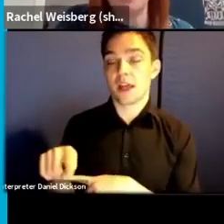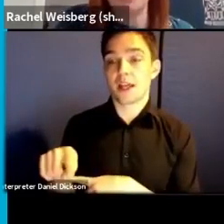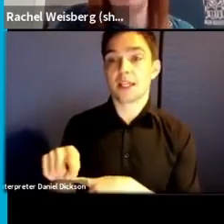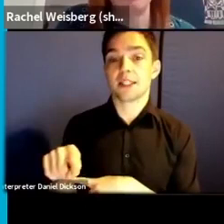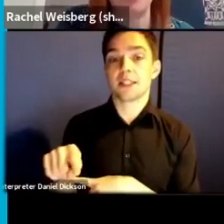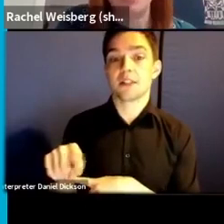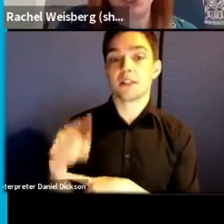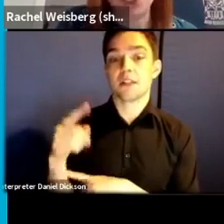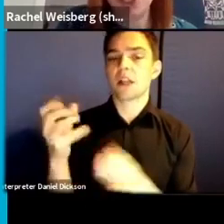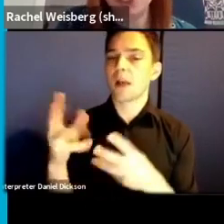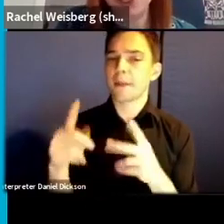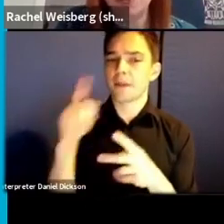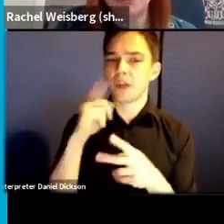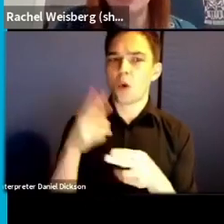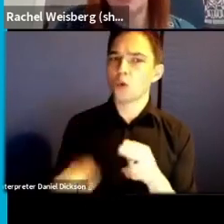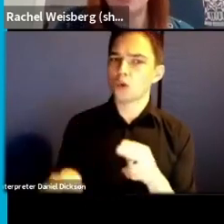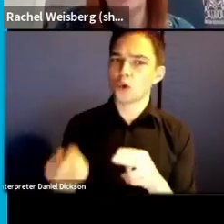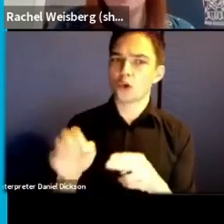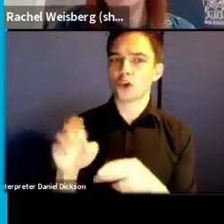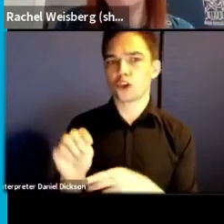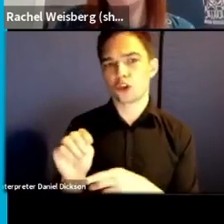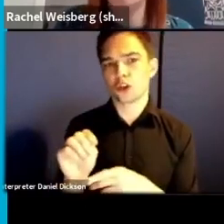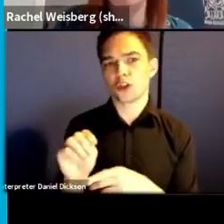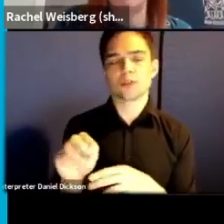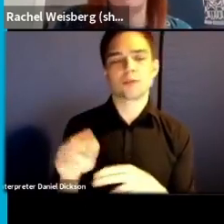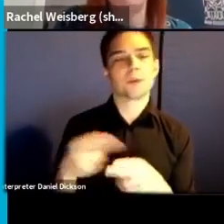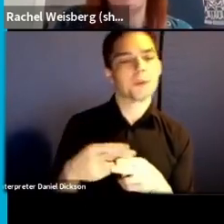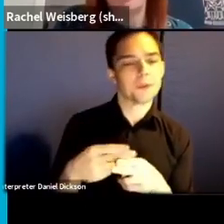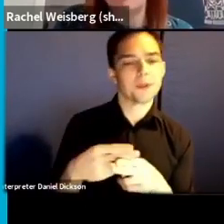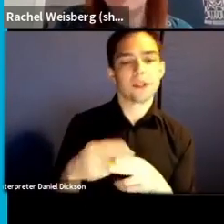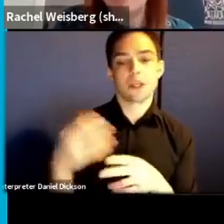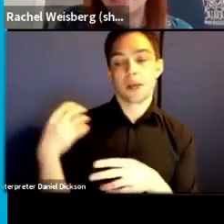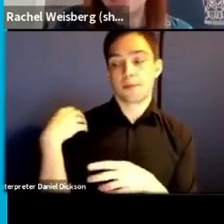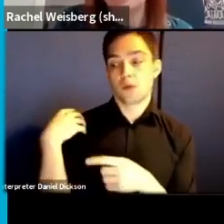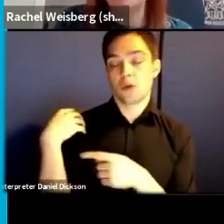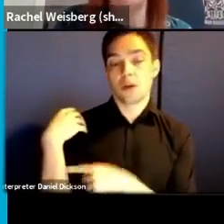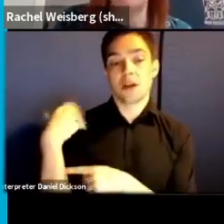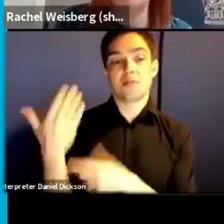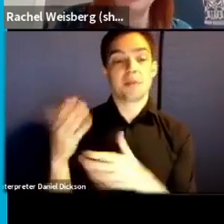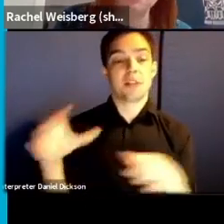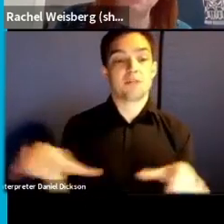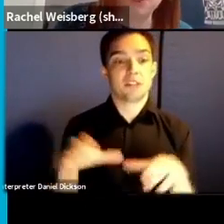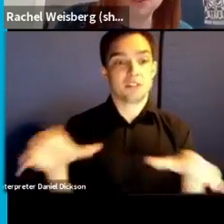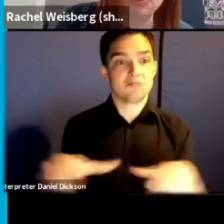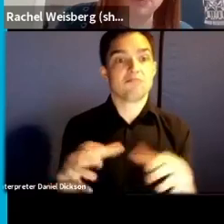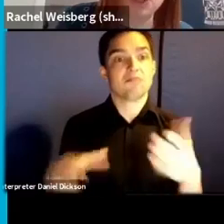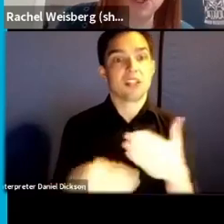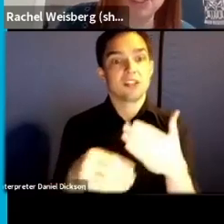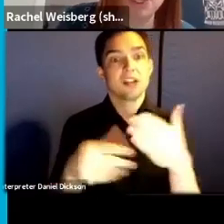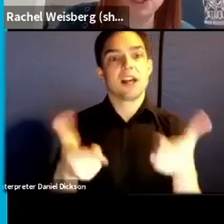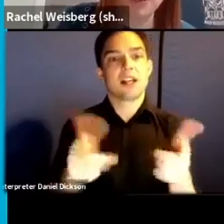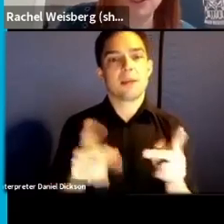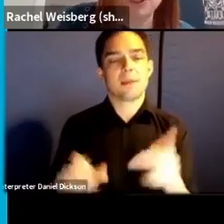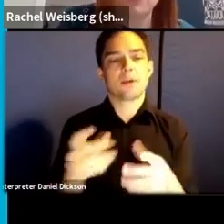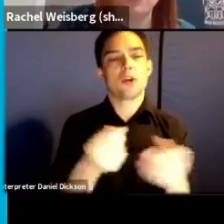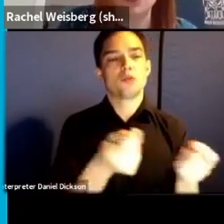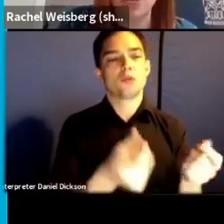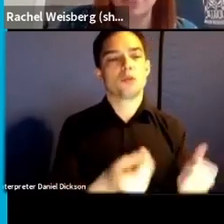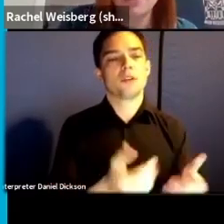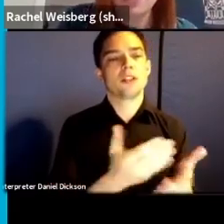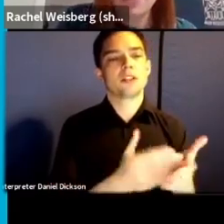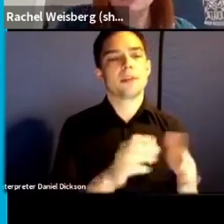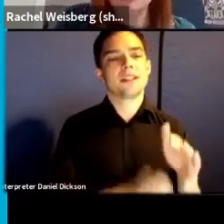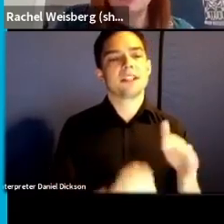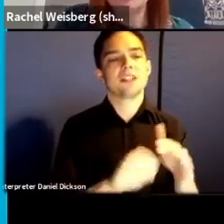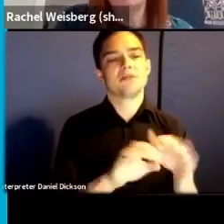thought that this was going to be really short term. And so employers may have gone above and beyond and allowed people to remove certain essential functions of their